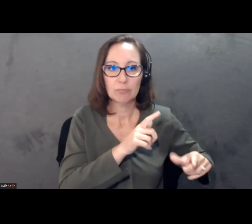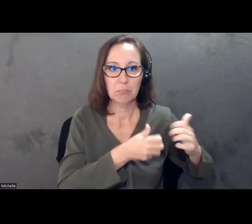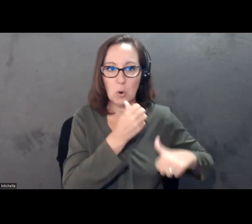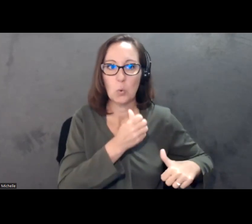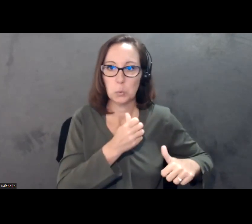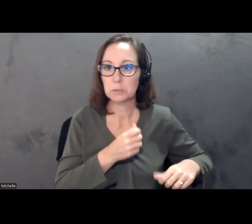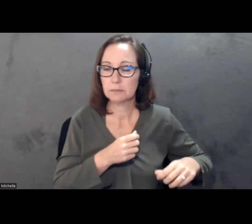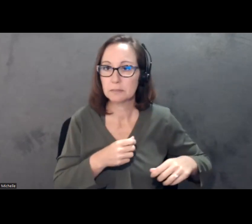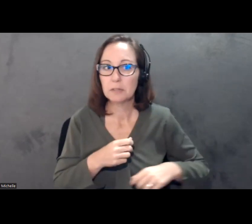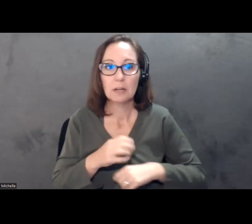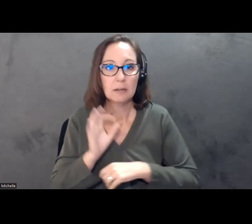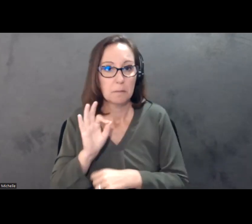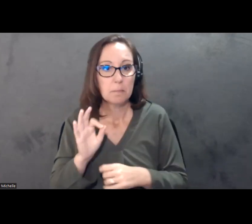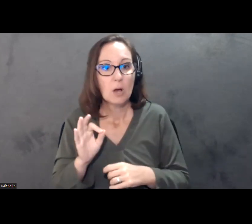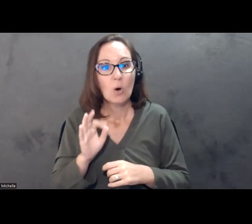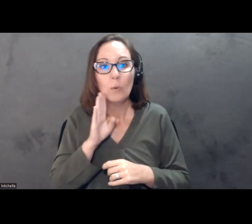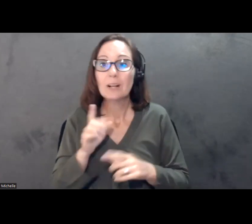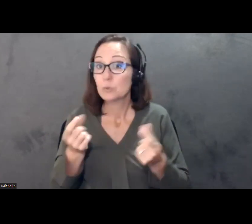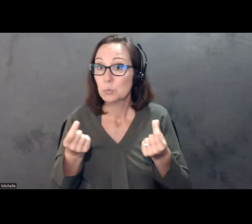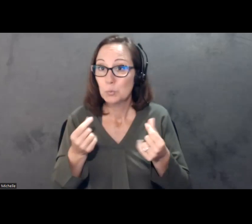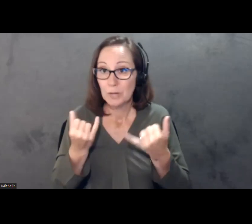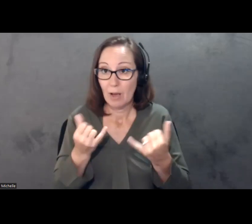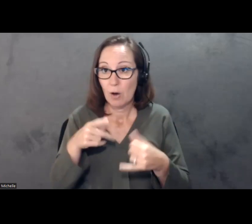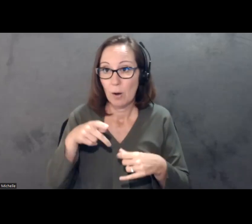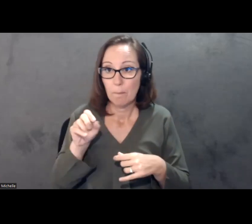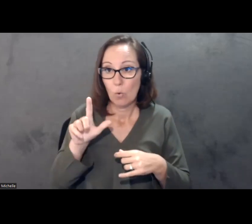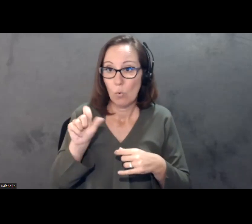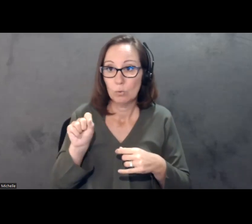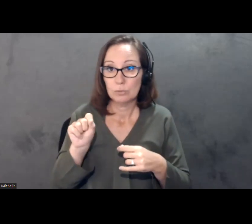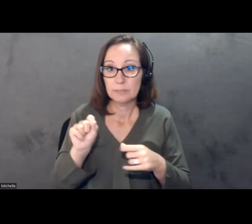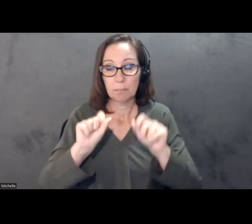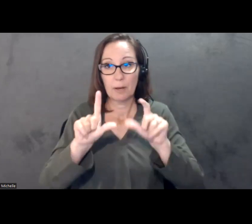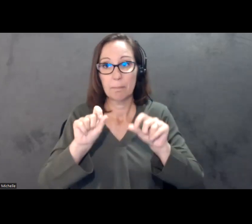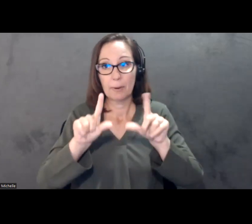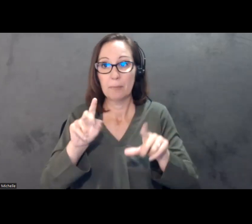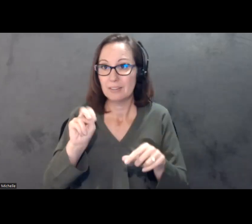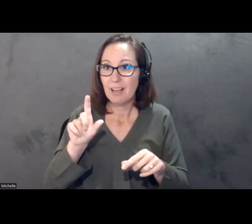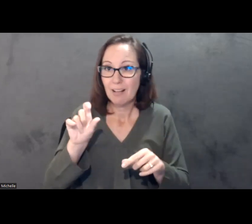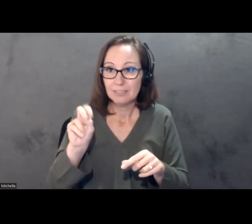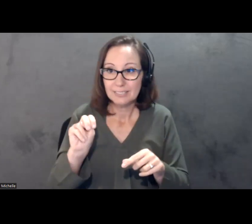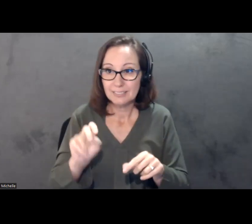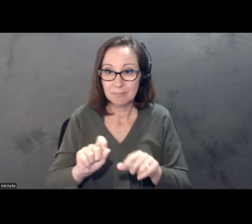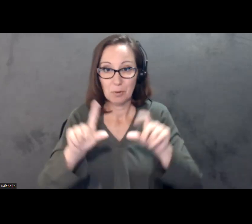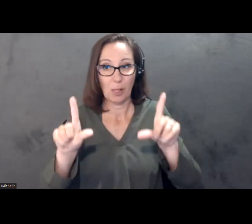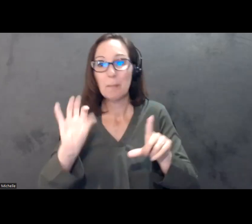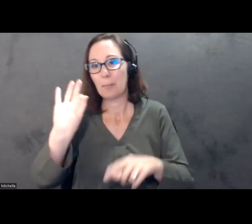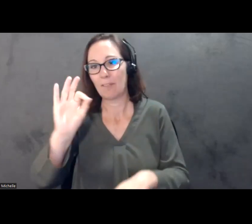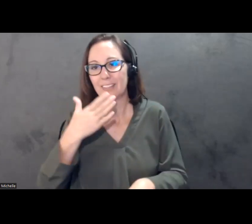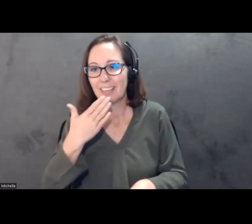them. We're going to run a few polls. So Nelson, I'll turn it over to you if you want to put up the poll question. Okay, thank you. Here